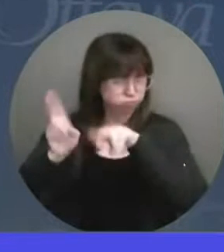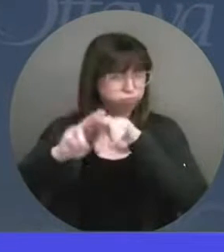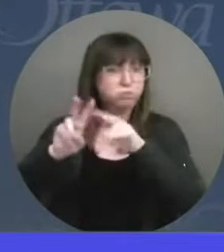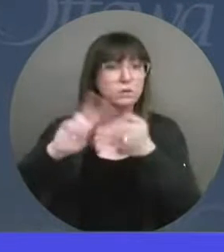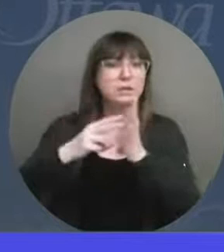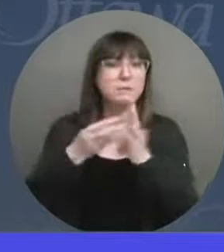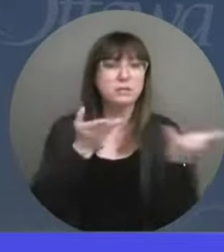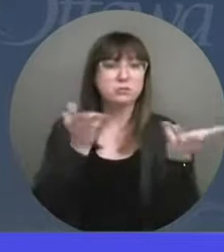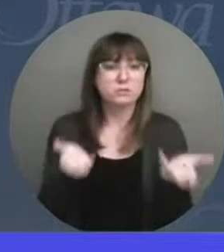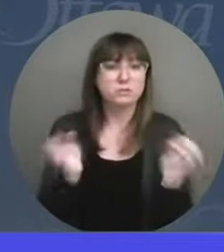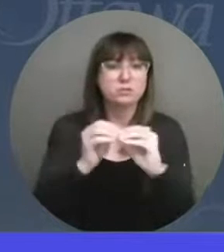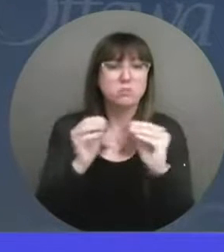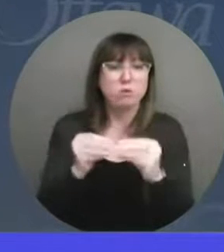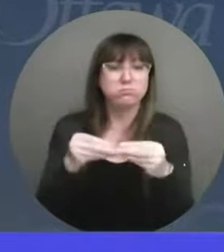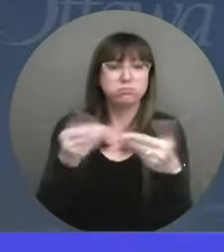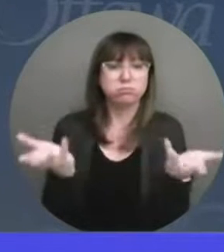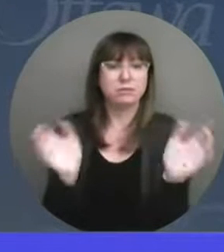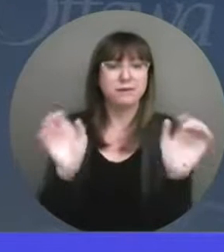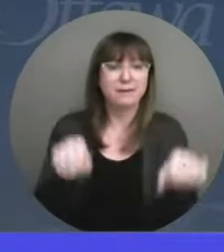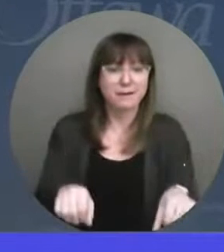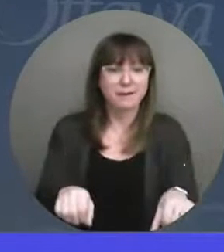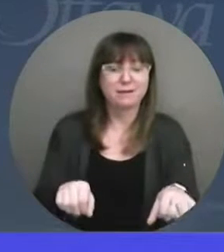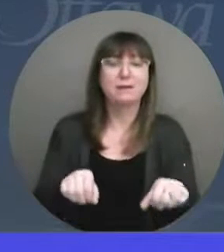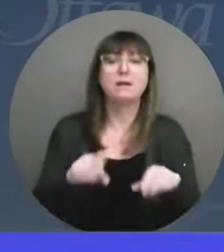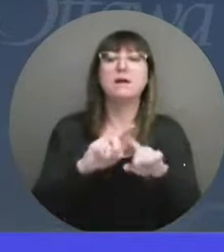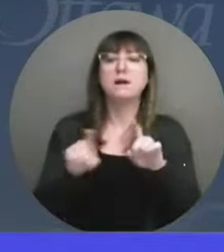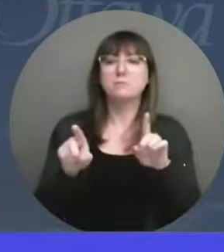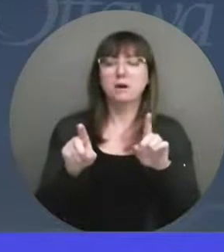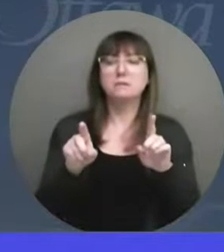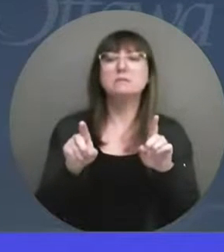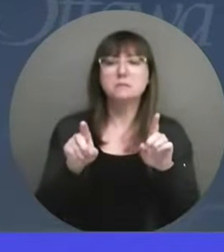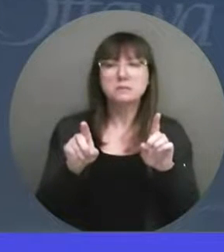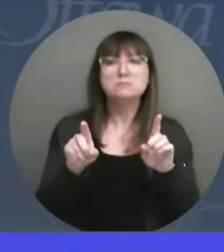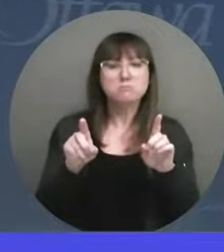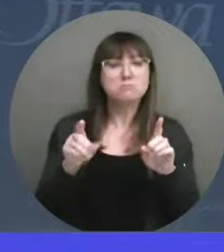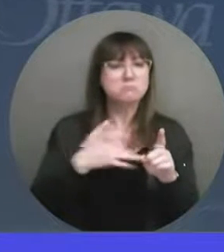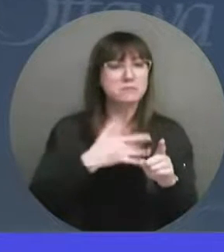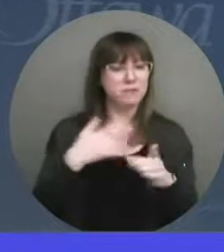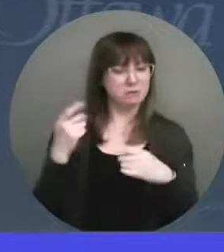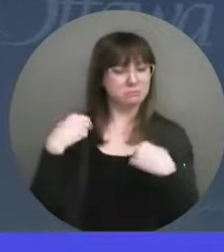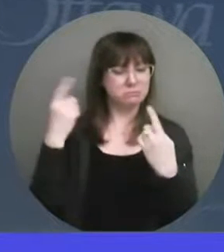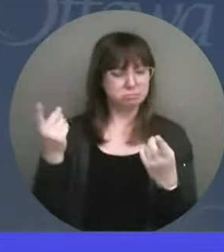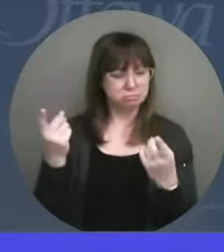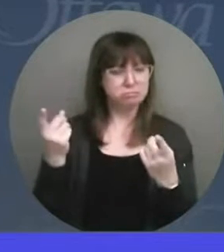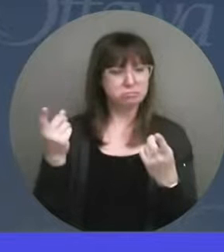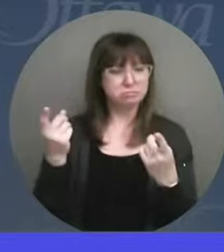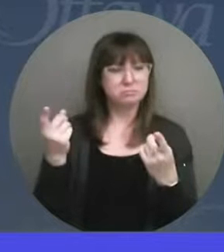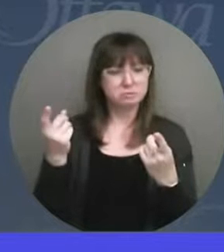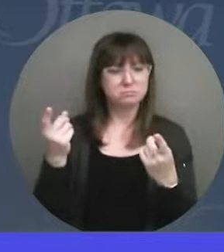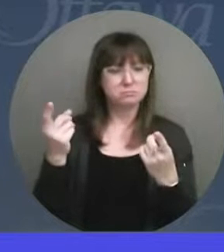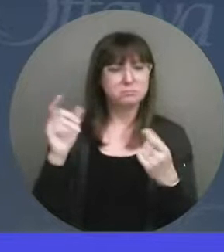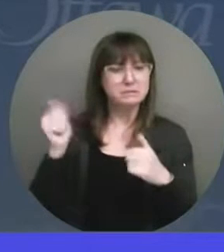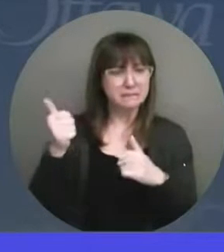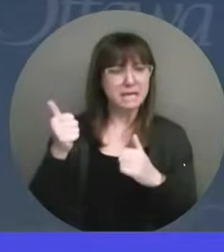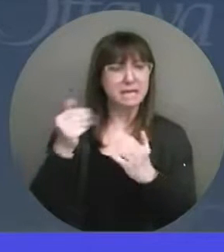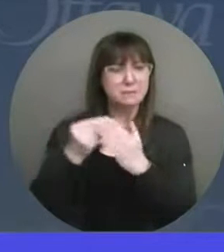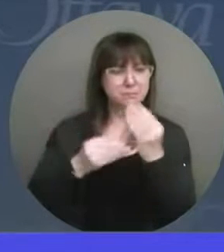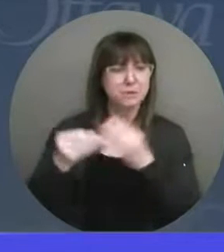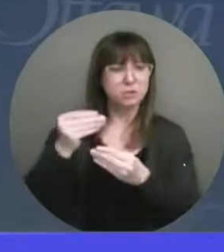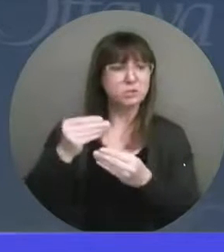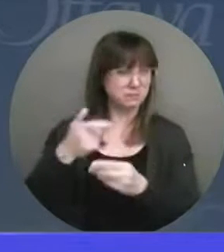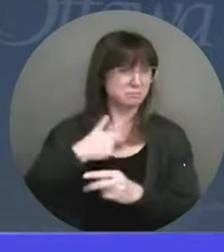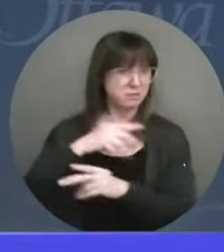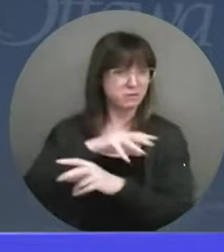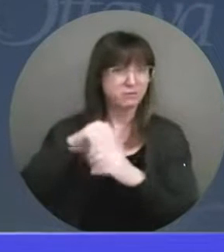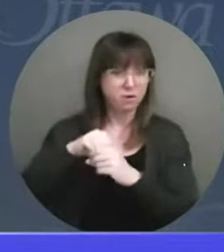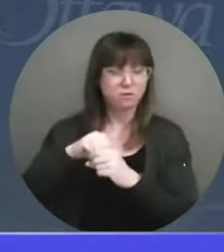services. And I think what we've tried to find, and I believe we've been successful in the last 10 budgets that I've had the honor of being involved with,